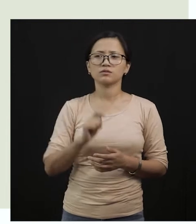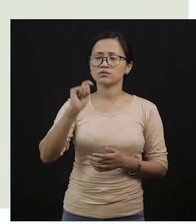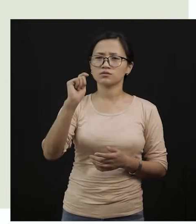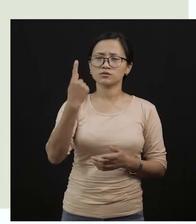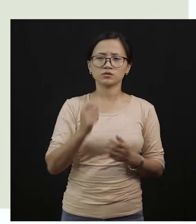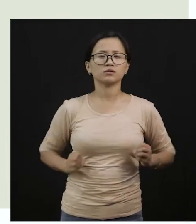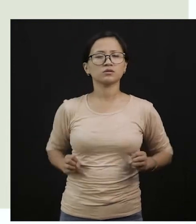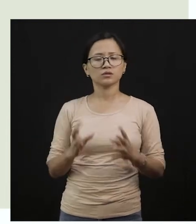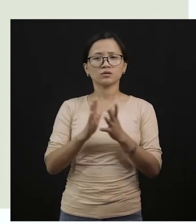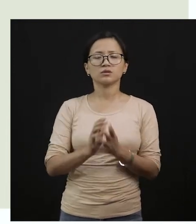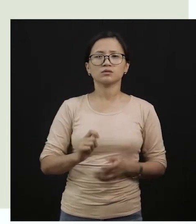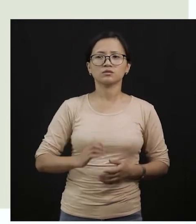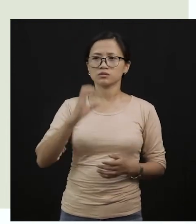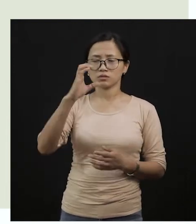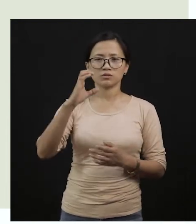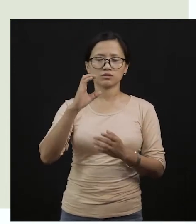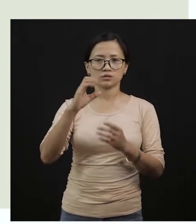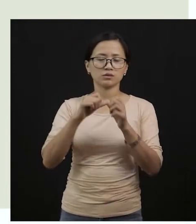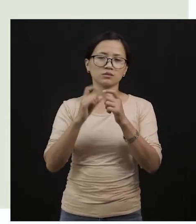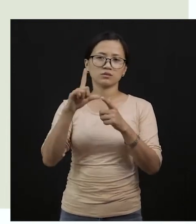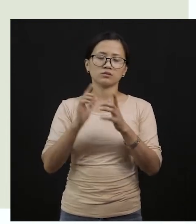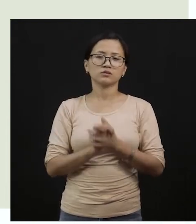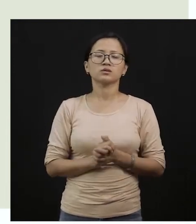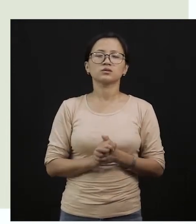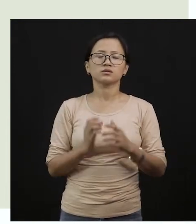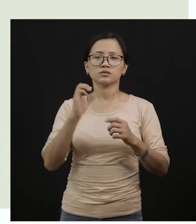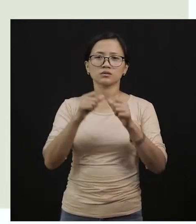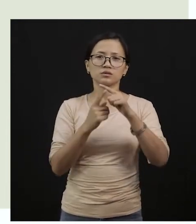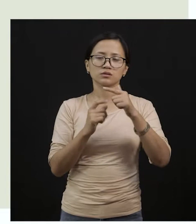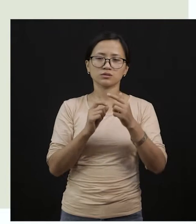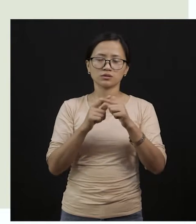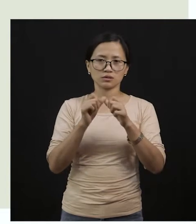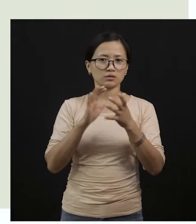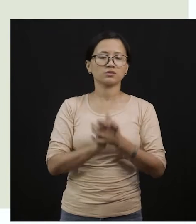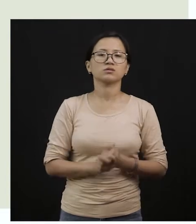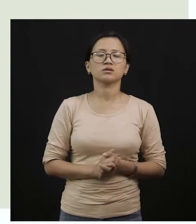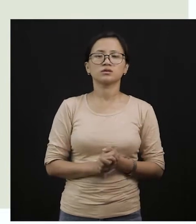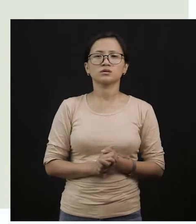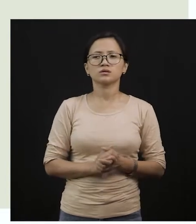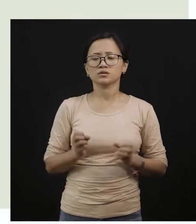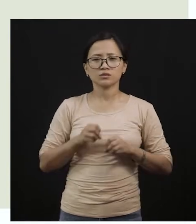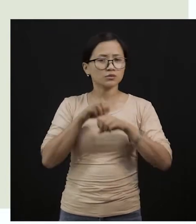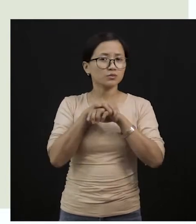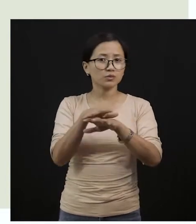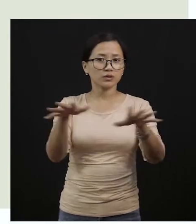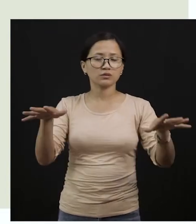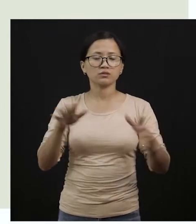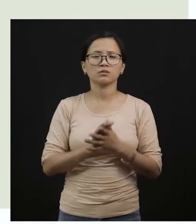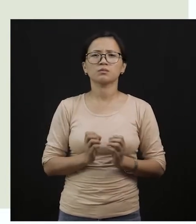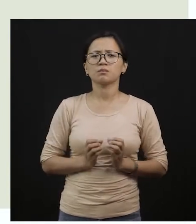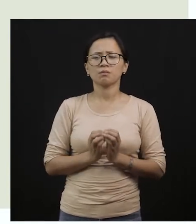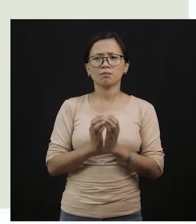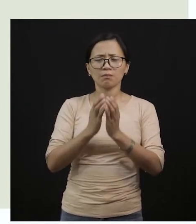in India, in Kolkata, but later on, her works expanded to many countries. You know what is a country,